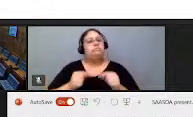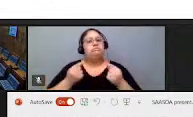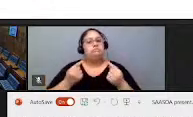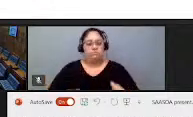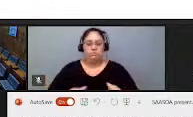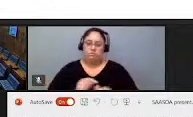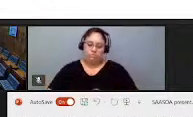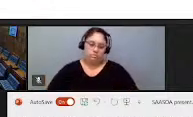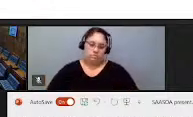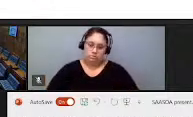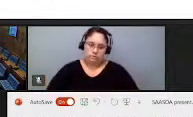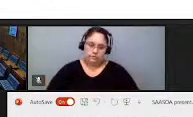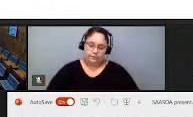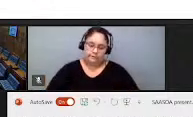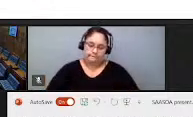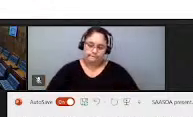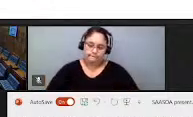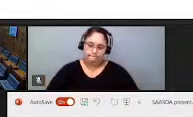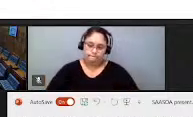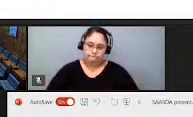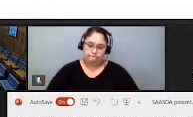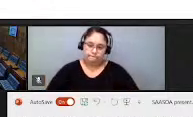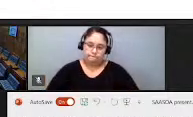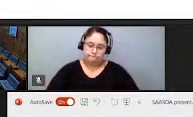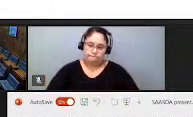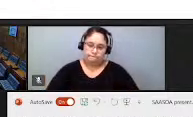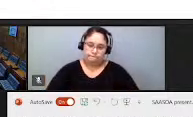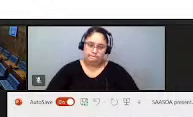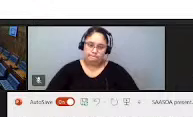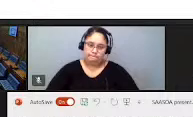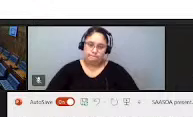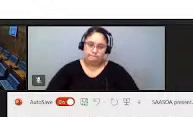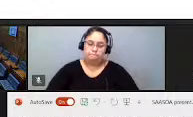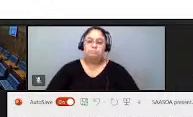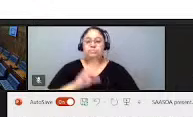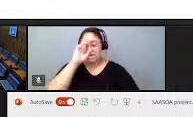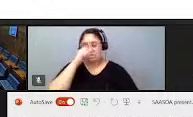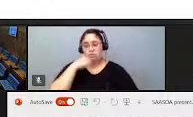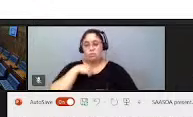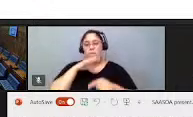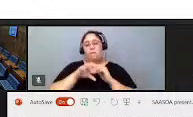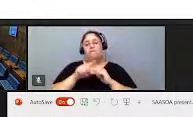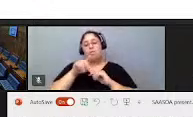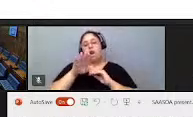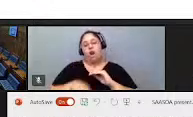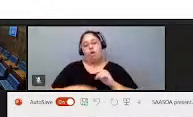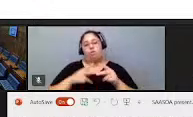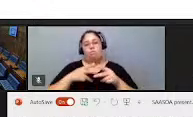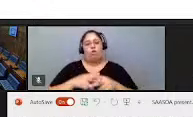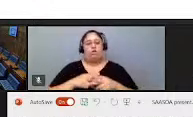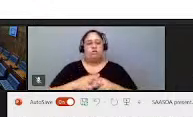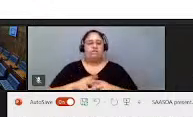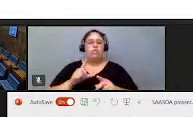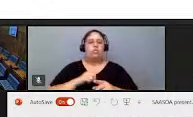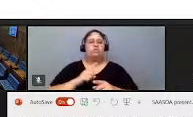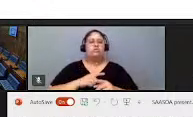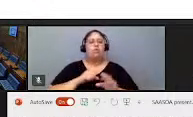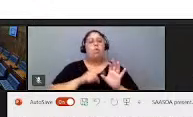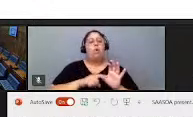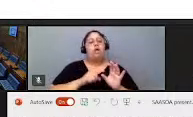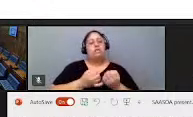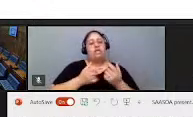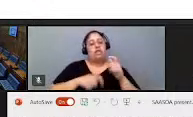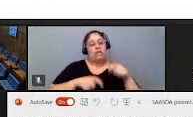indefinitely my our reason that we've found for this low productivity um relates to both the quantity and quality of the terminal